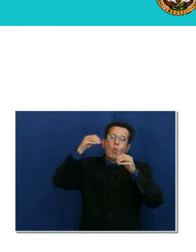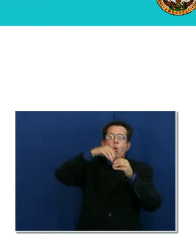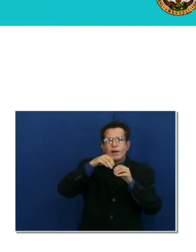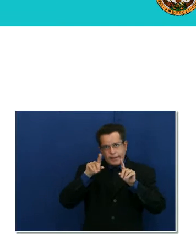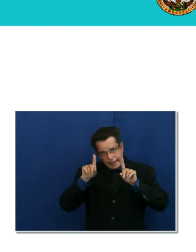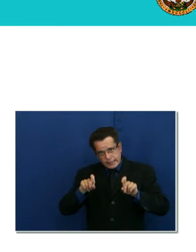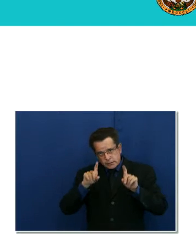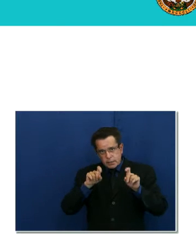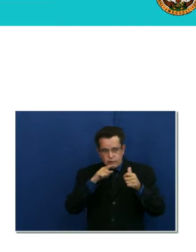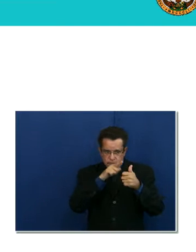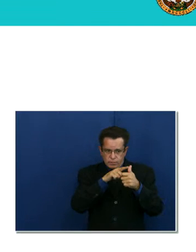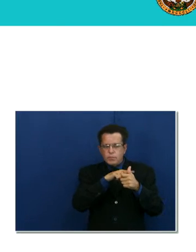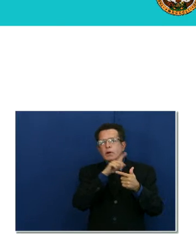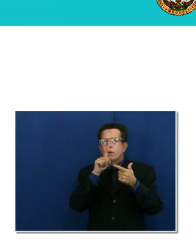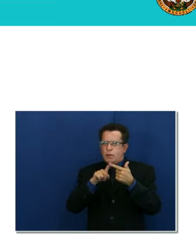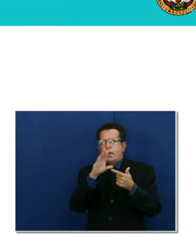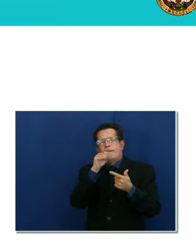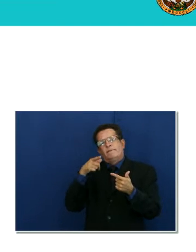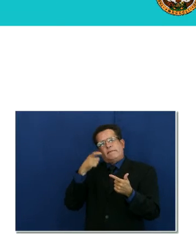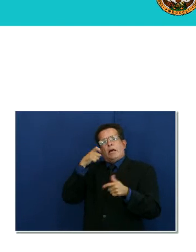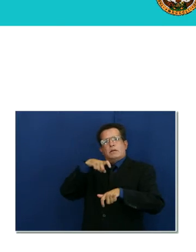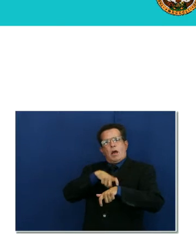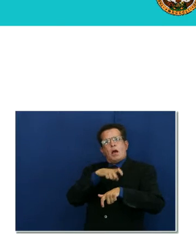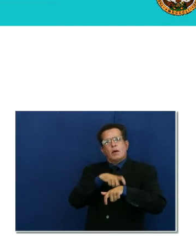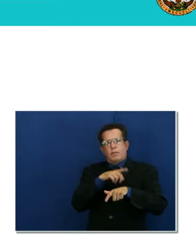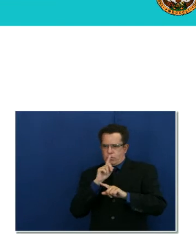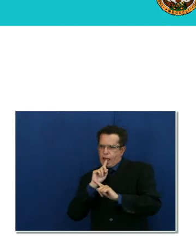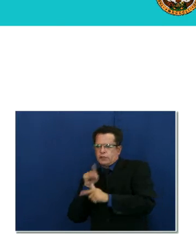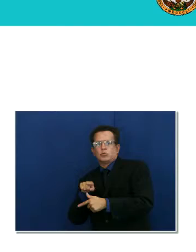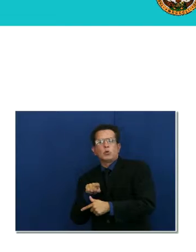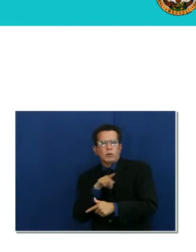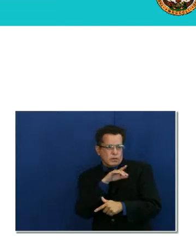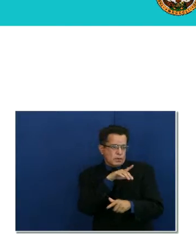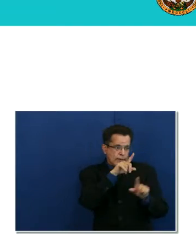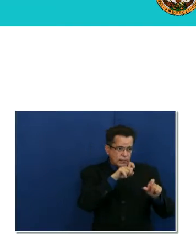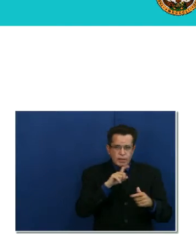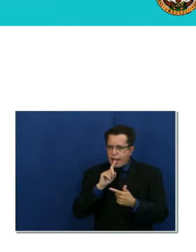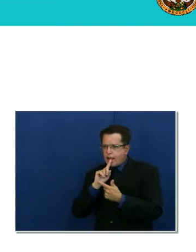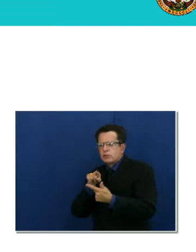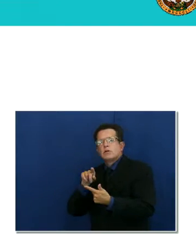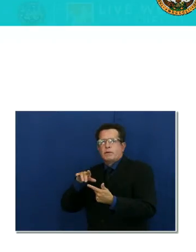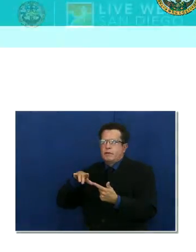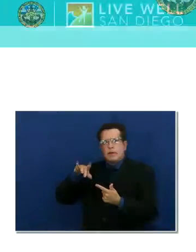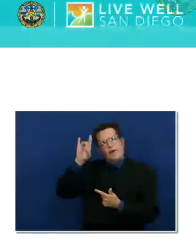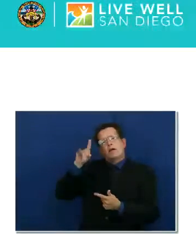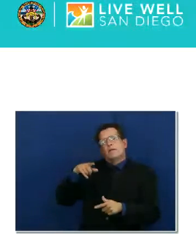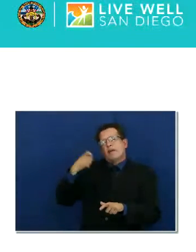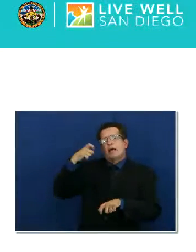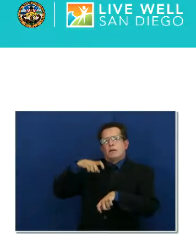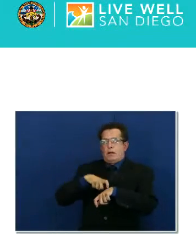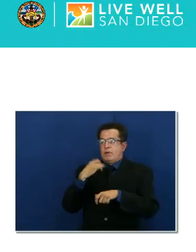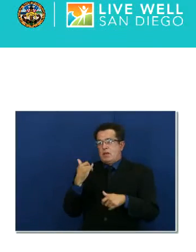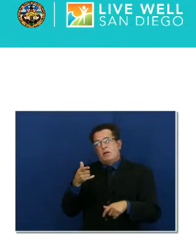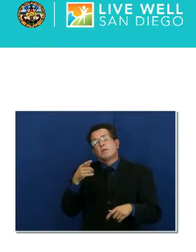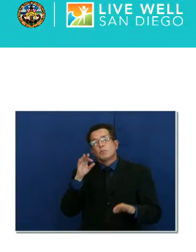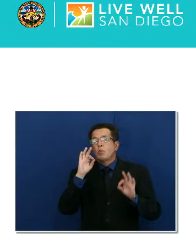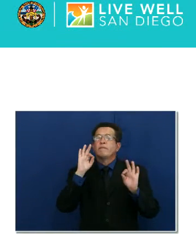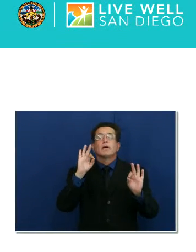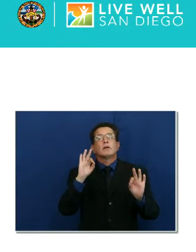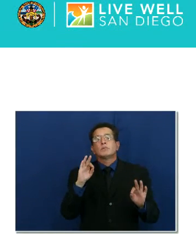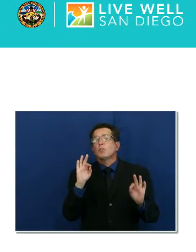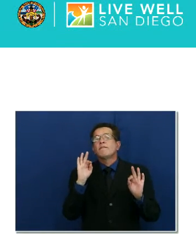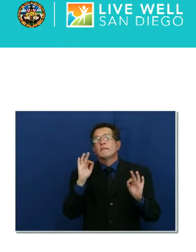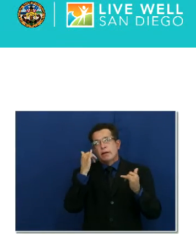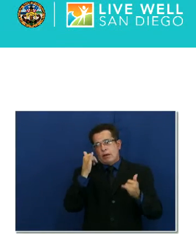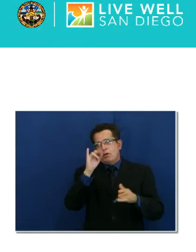also being able to ensure the quick turnaround time. And as of right now, we're doing both. We'll go to our next chart here. Today, we're reporting a